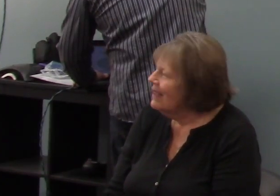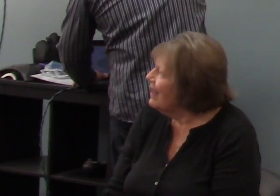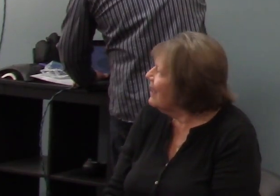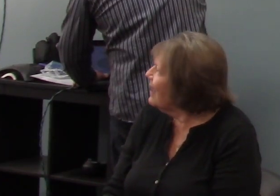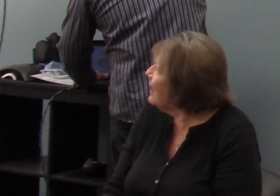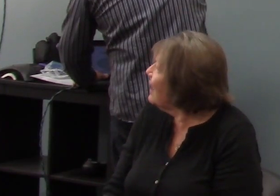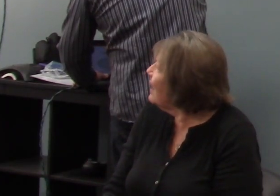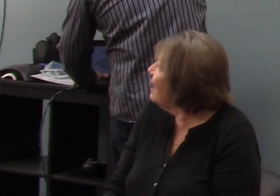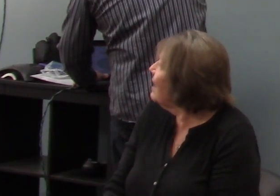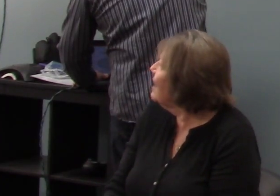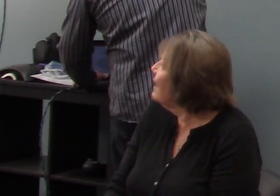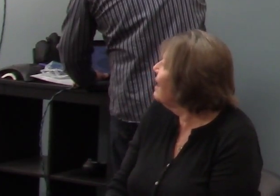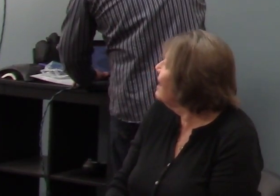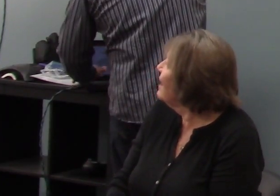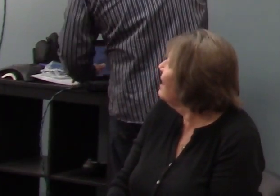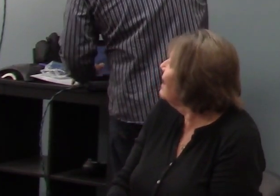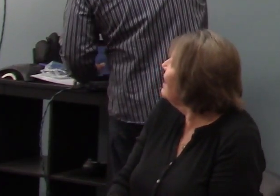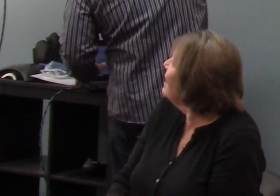let's see here.